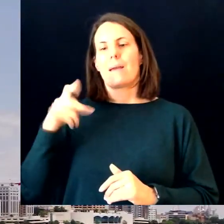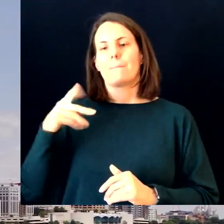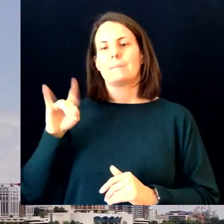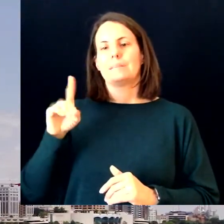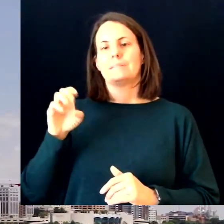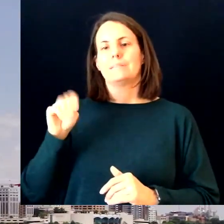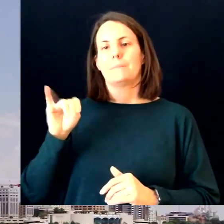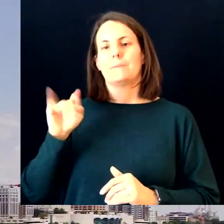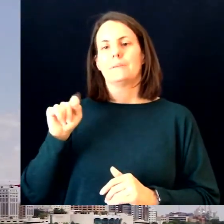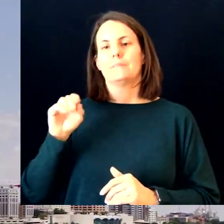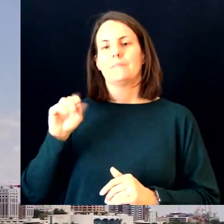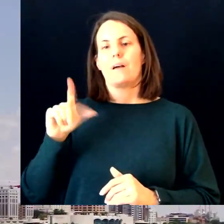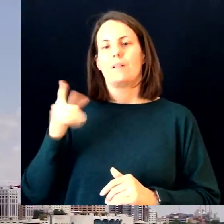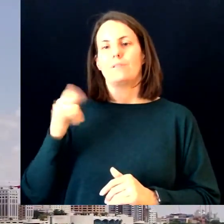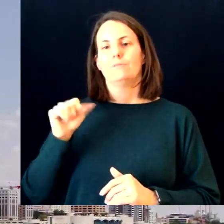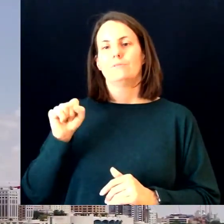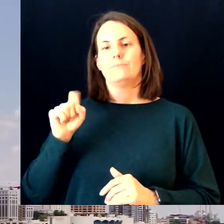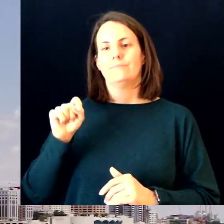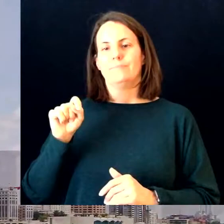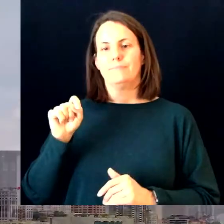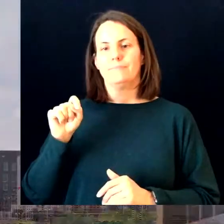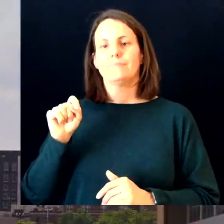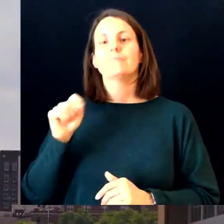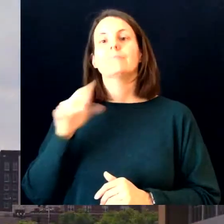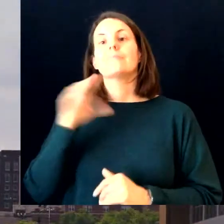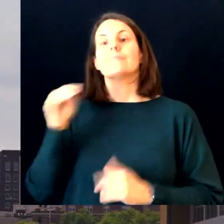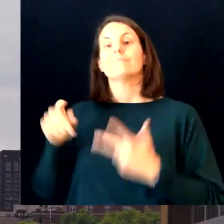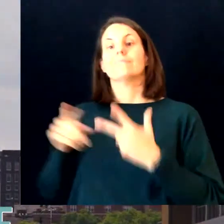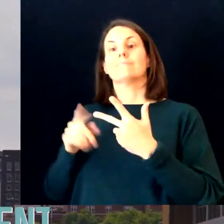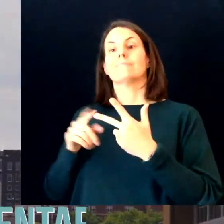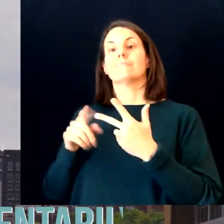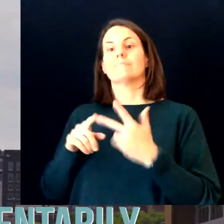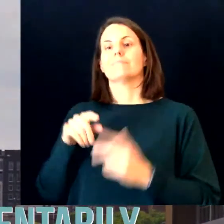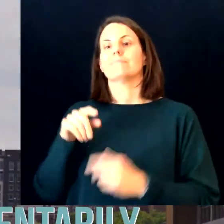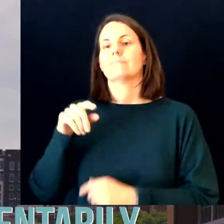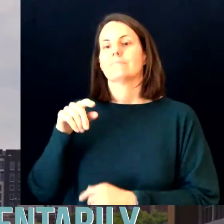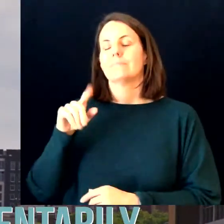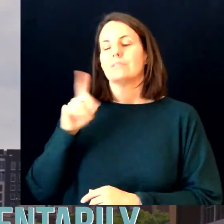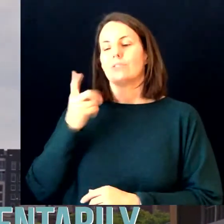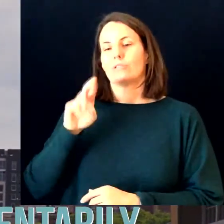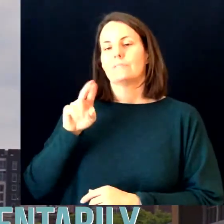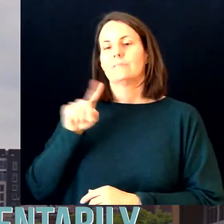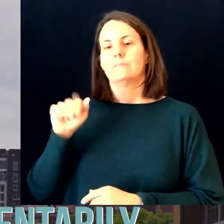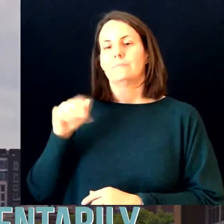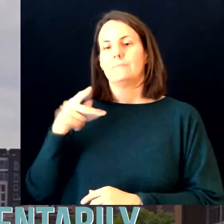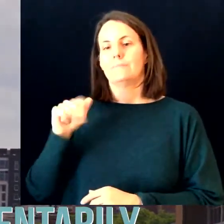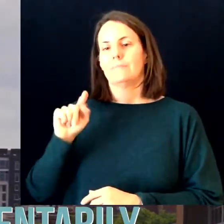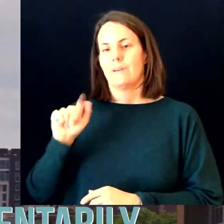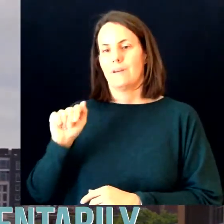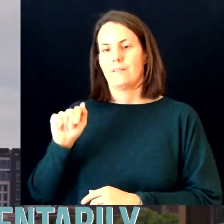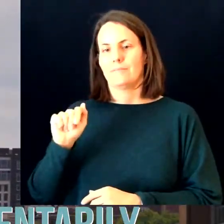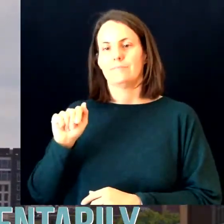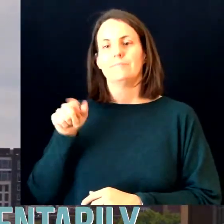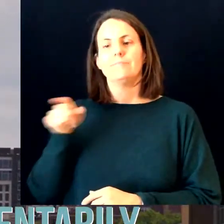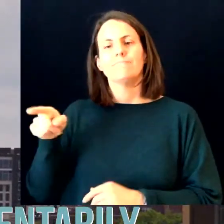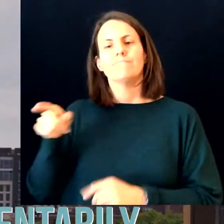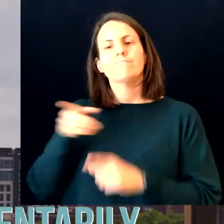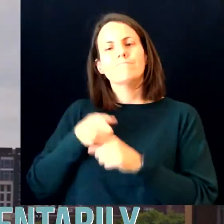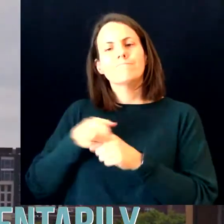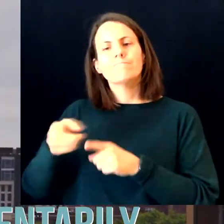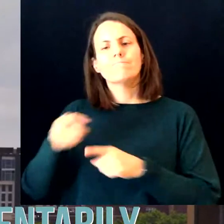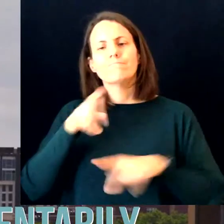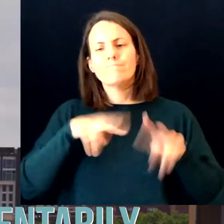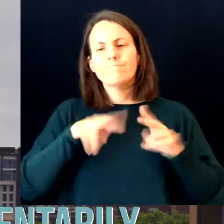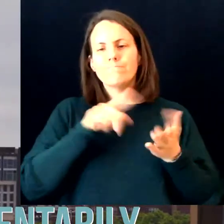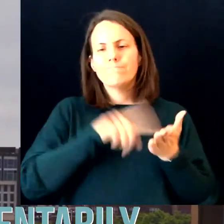in the DHS Bureau of Community Health Promotion and State Epidemiologist for Chronic Diseases and Maternal and Child Health. And